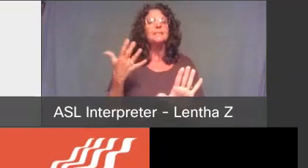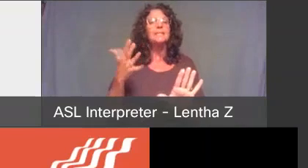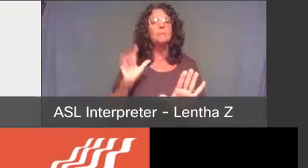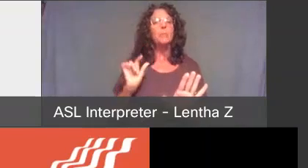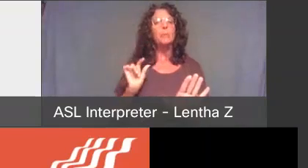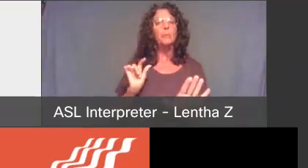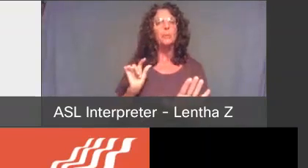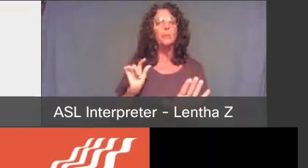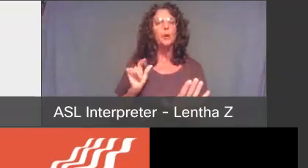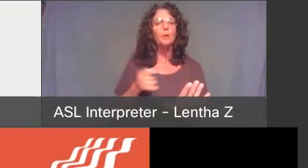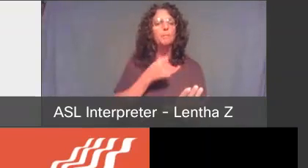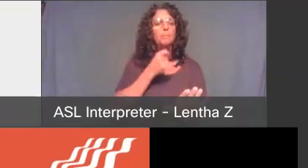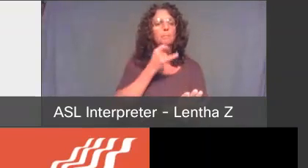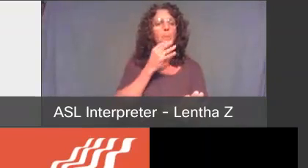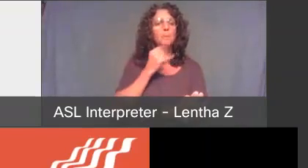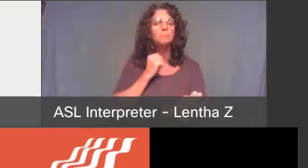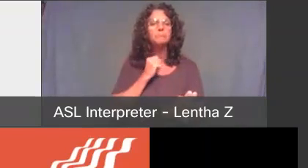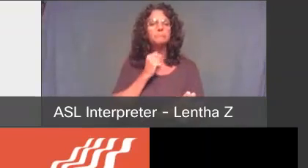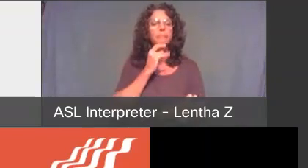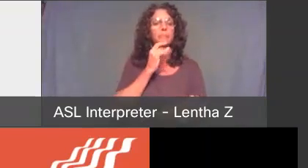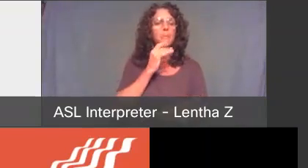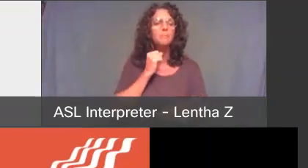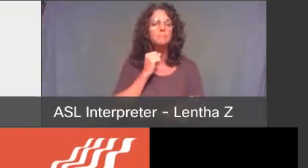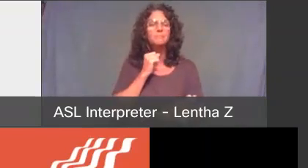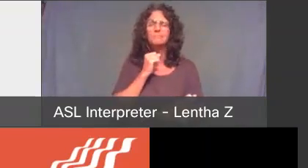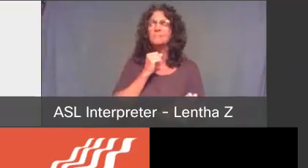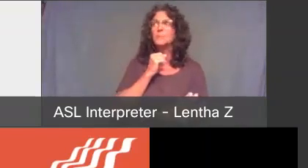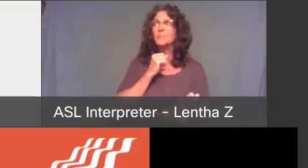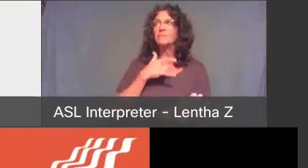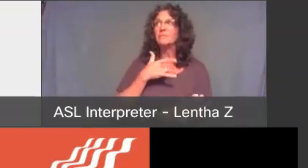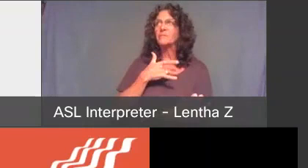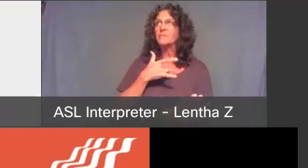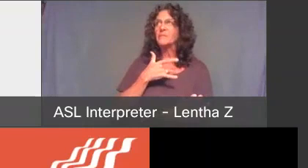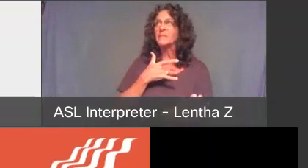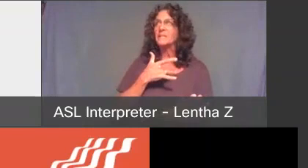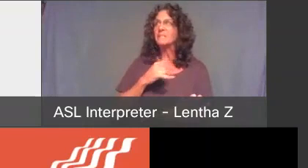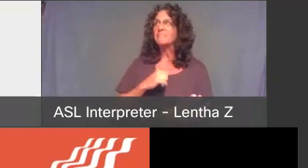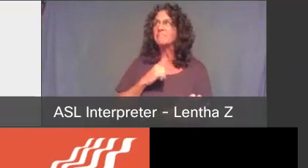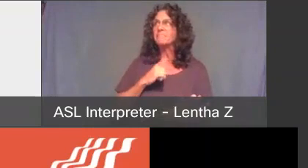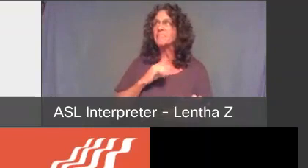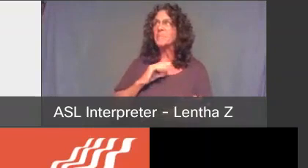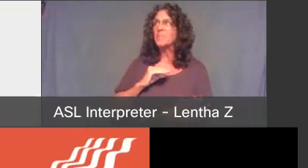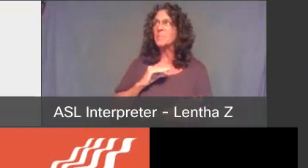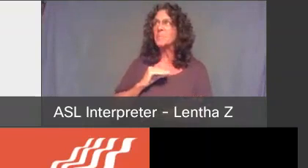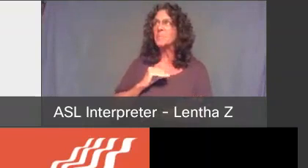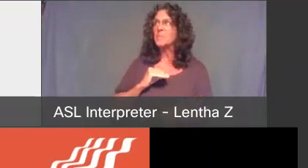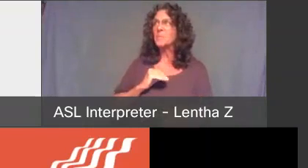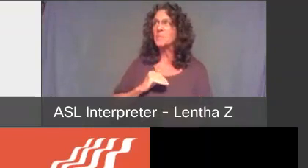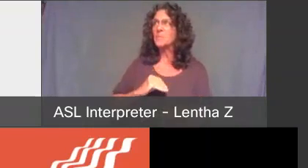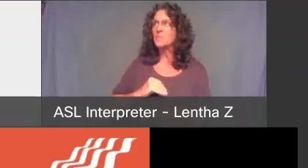say that kind of undermine your dignity or your kind